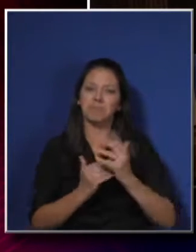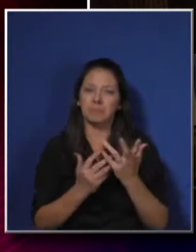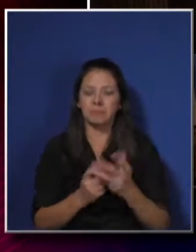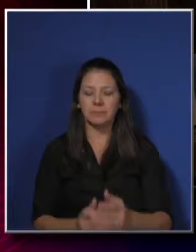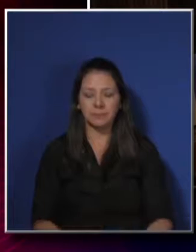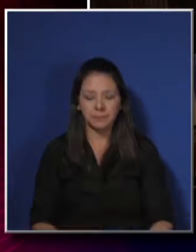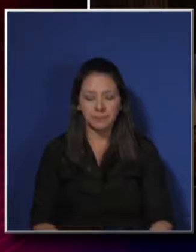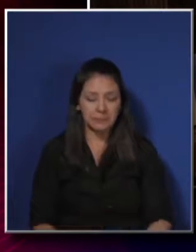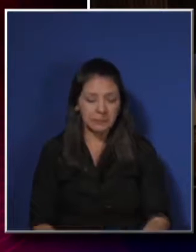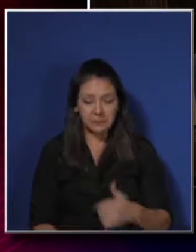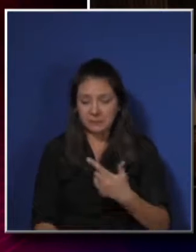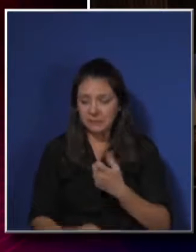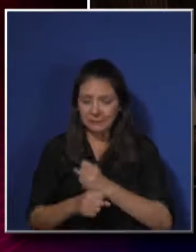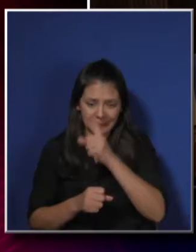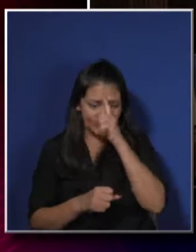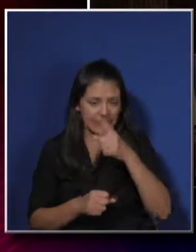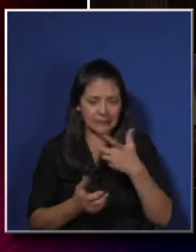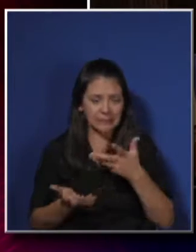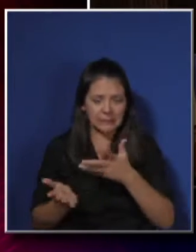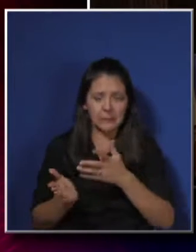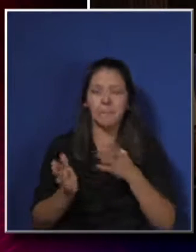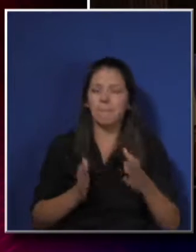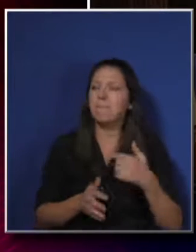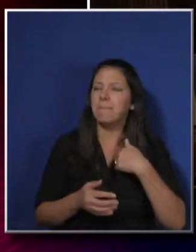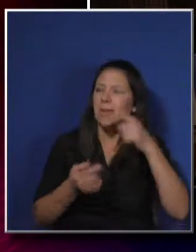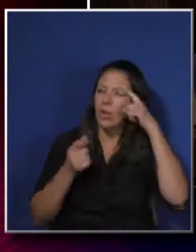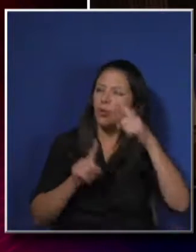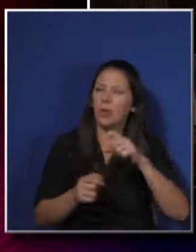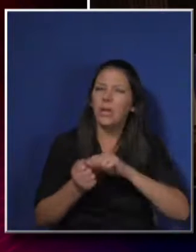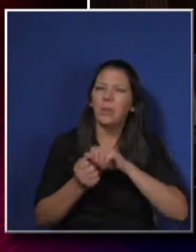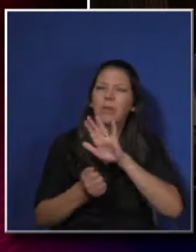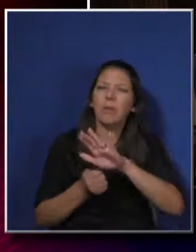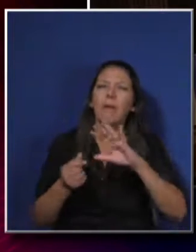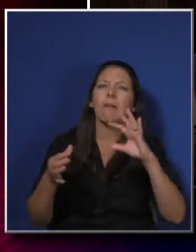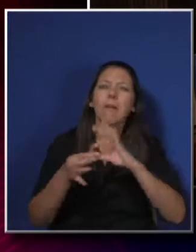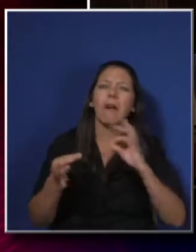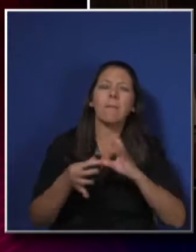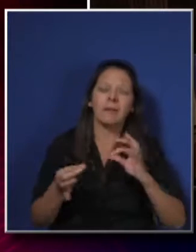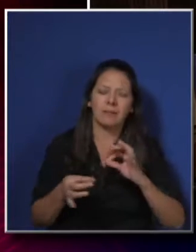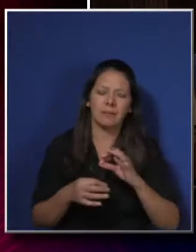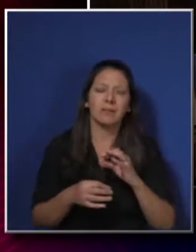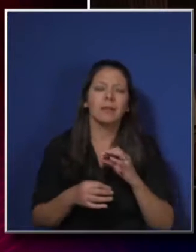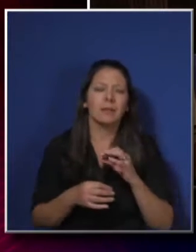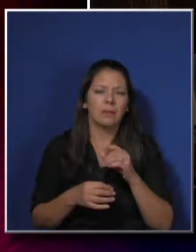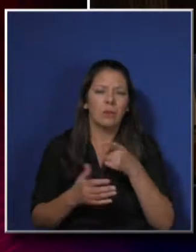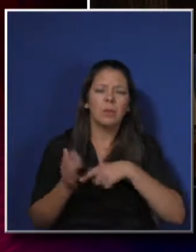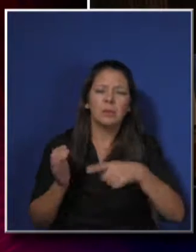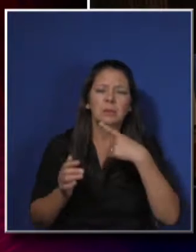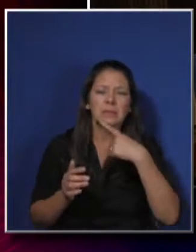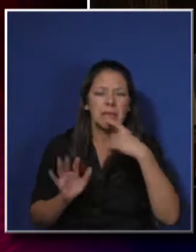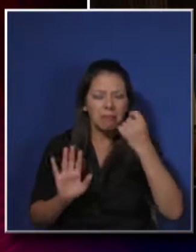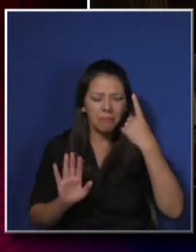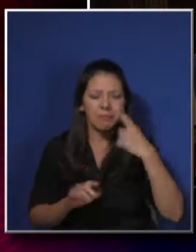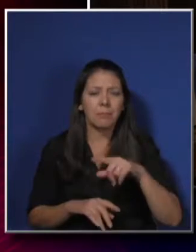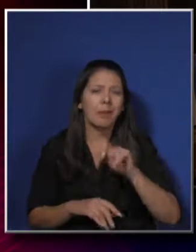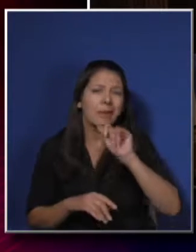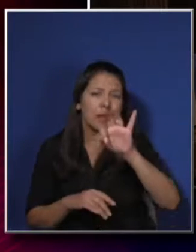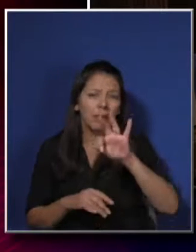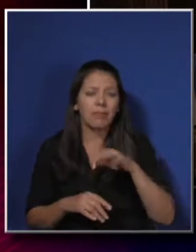This makes sense to me. I agree with what you're saying, David. It makes sense to me. If we start